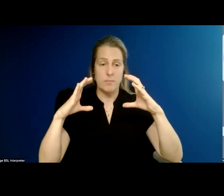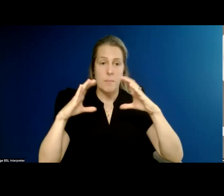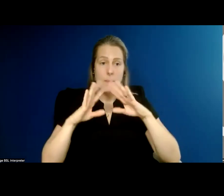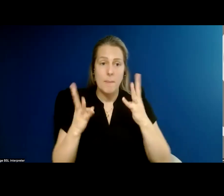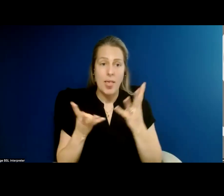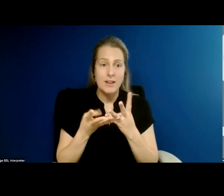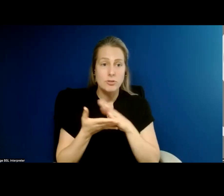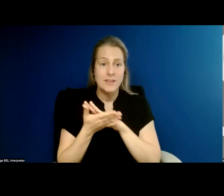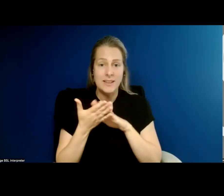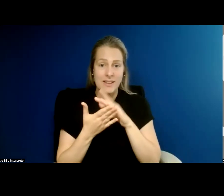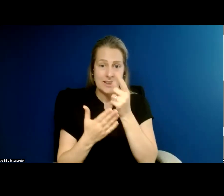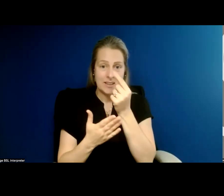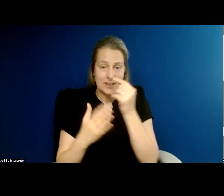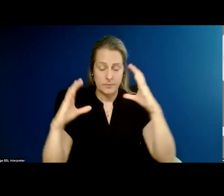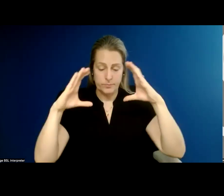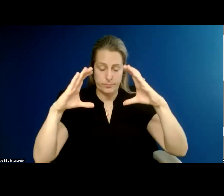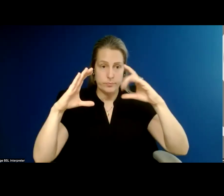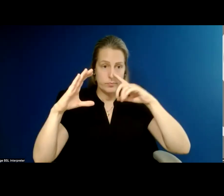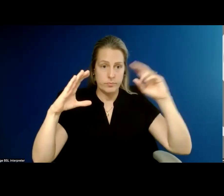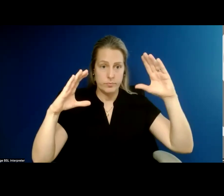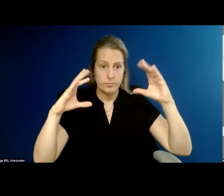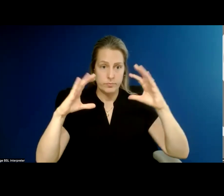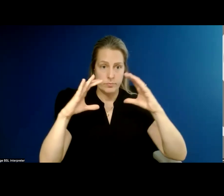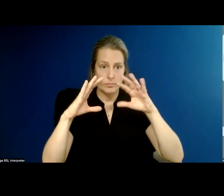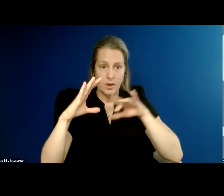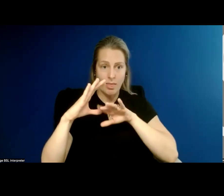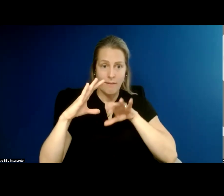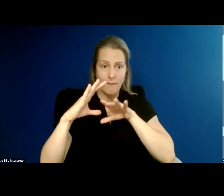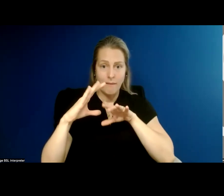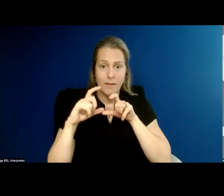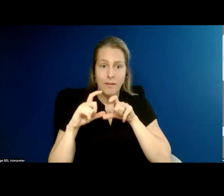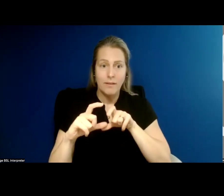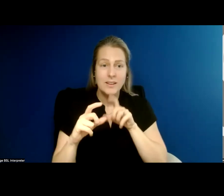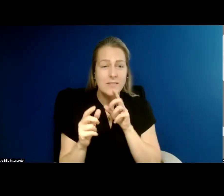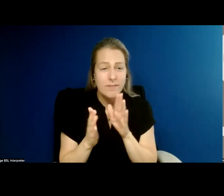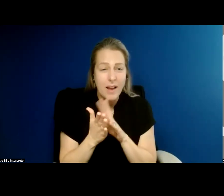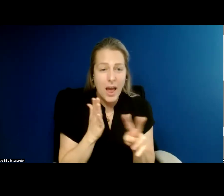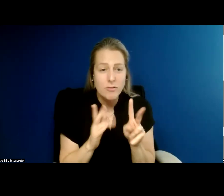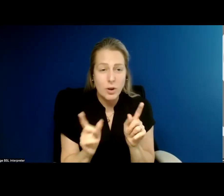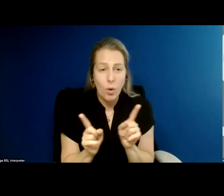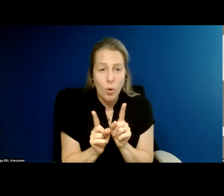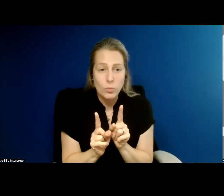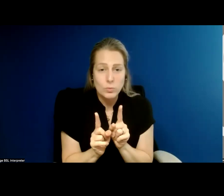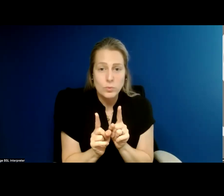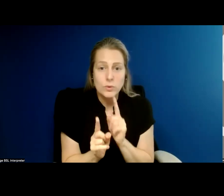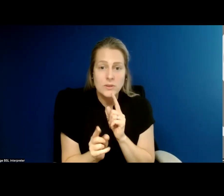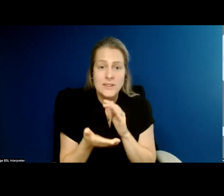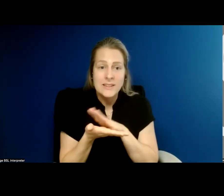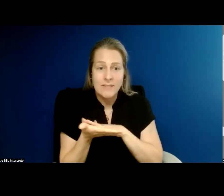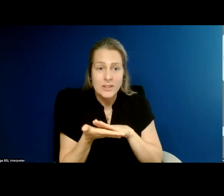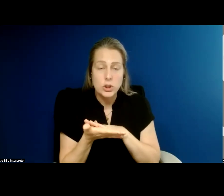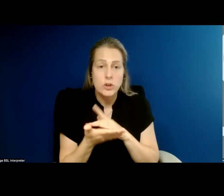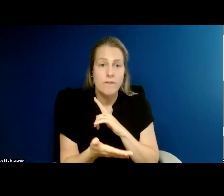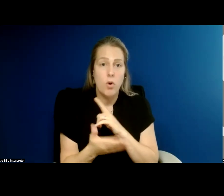just transformation that meets the needs of all. It's extremely close in definition to getting into the donut from both sides at the